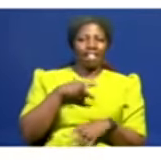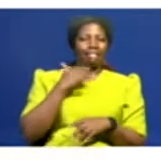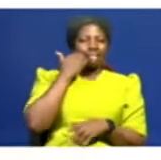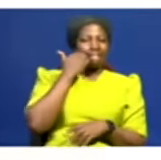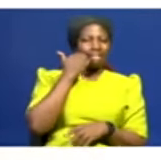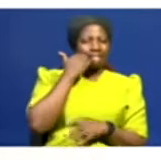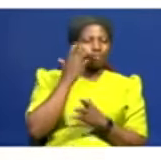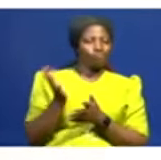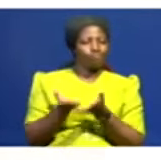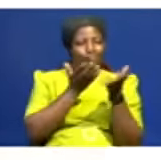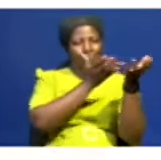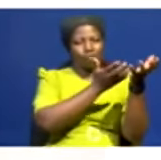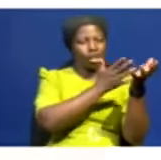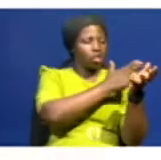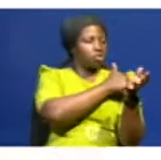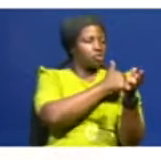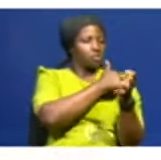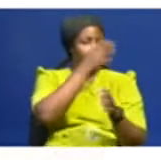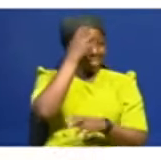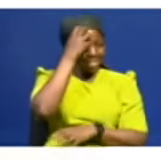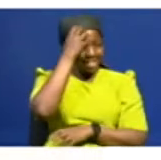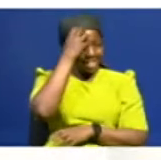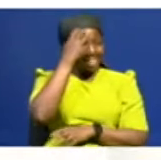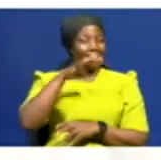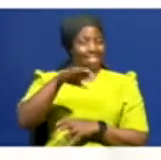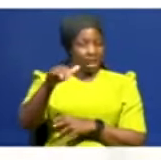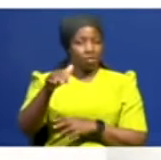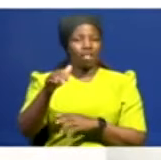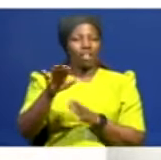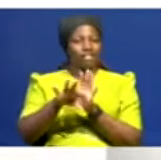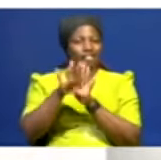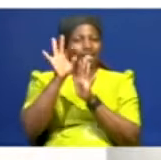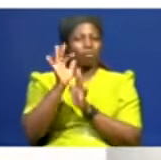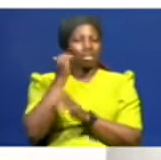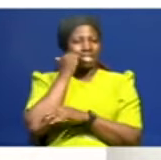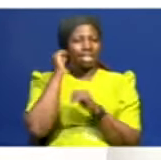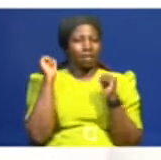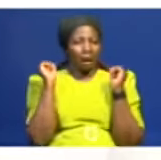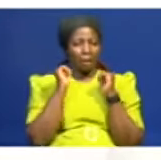in Kitale Town, where she was diagnosed with malaria. We did